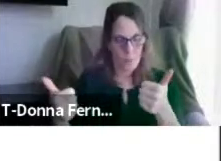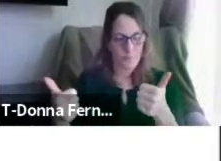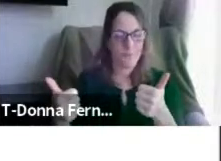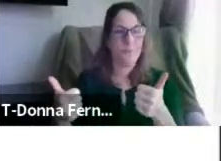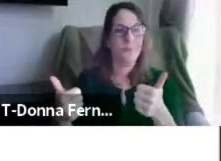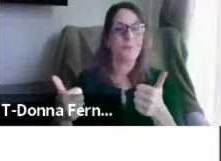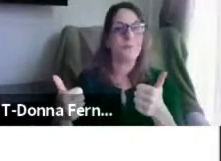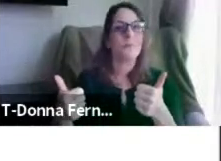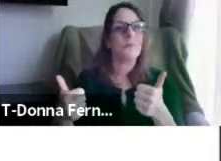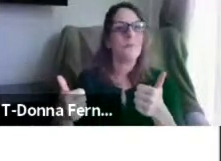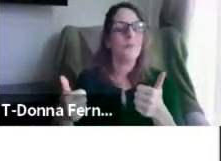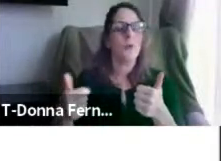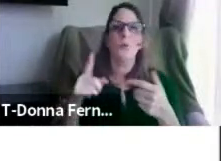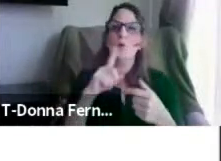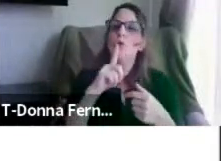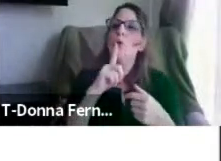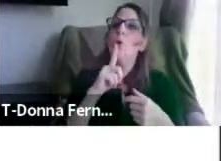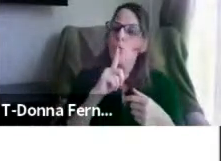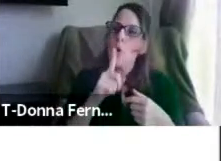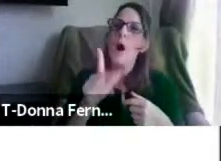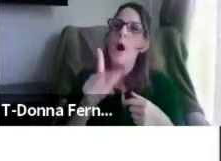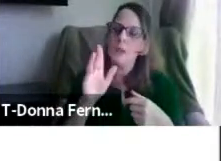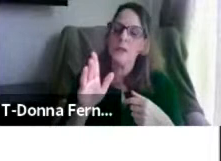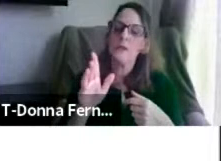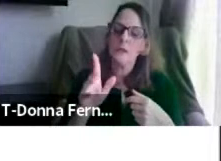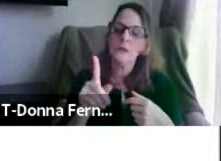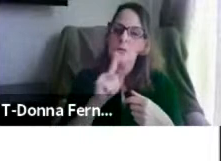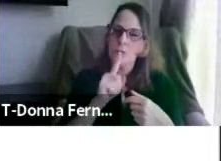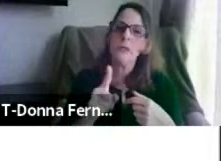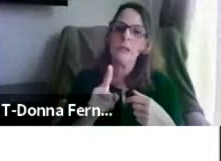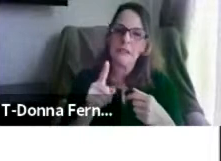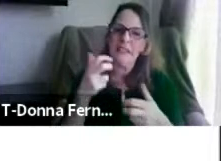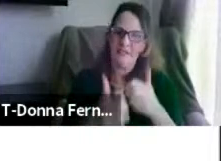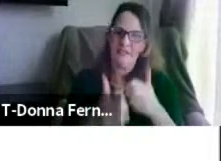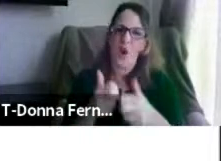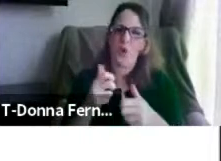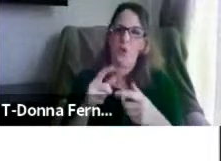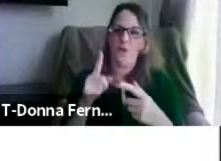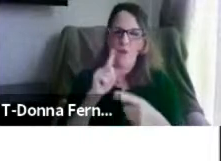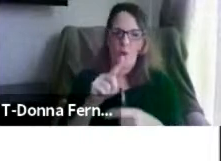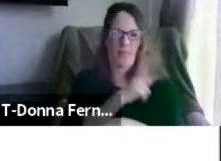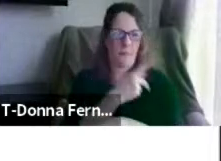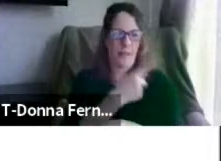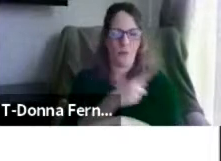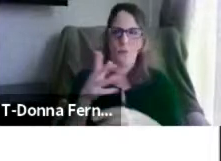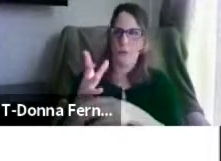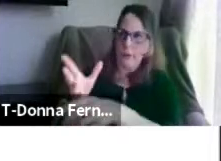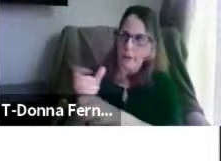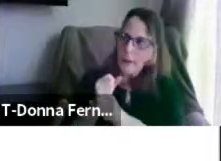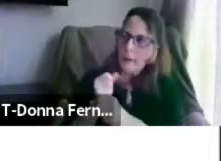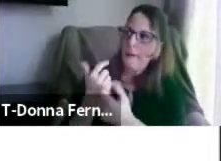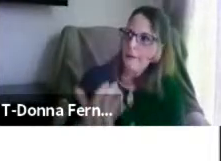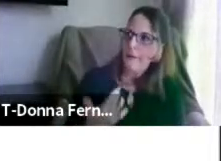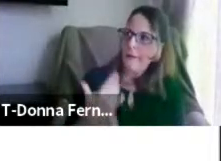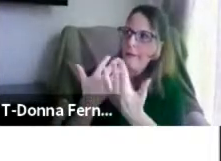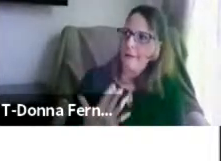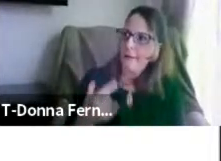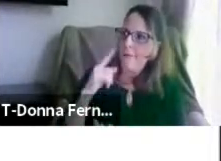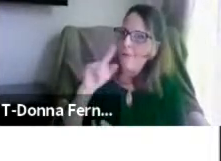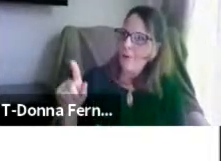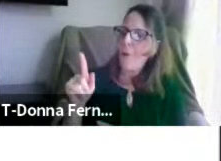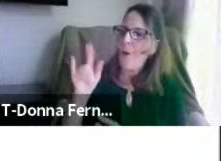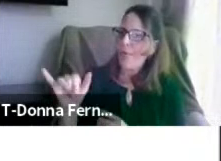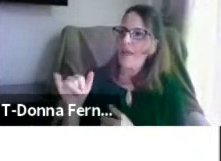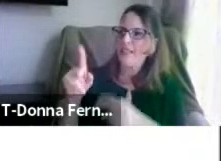It was extremely difficult for patients to get those test results back in a timely